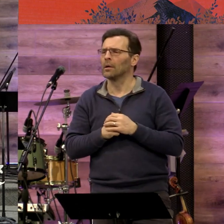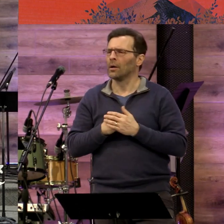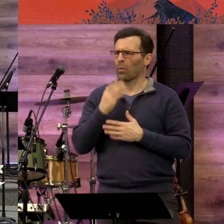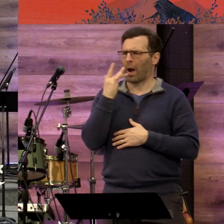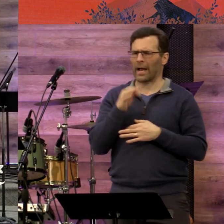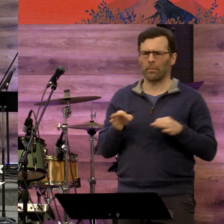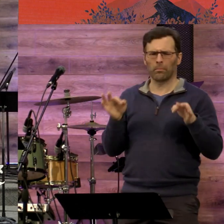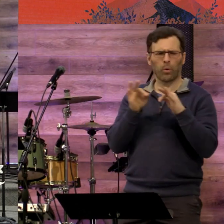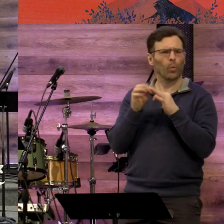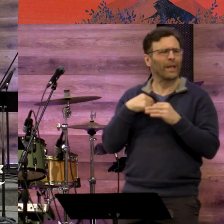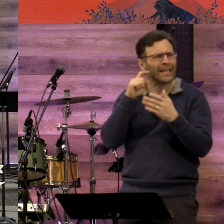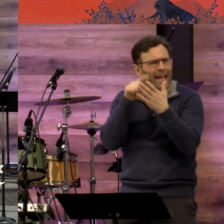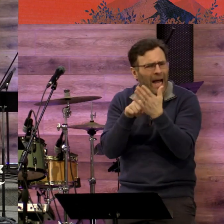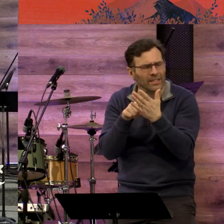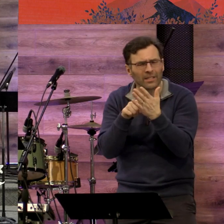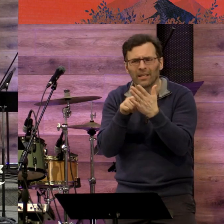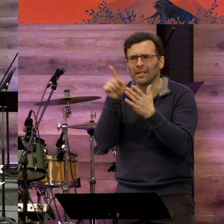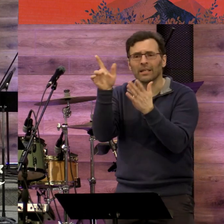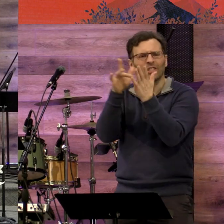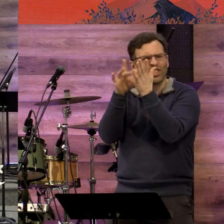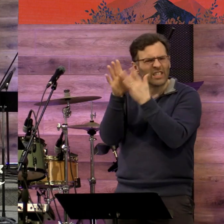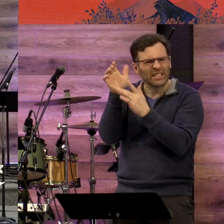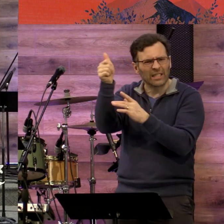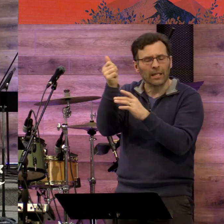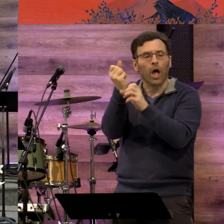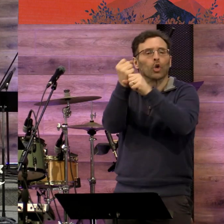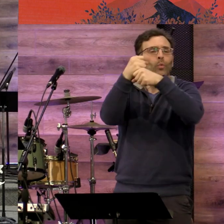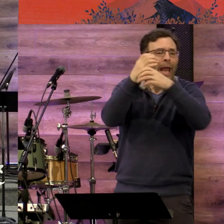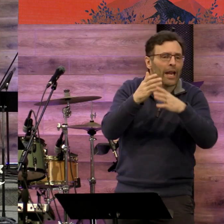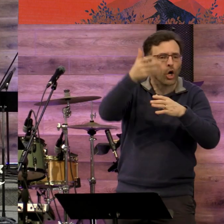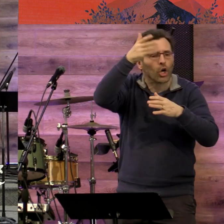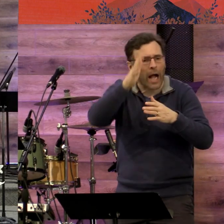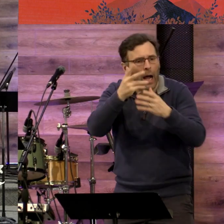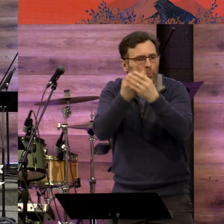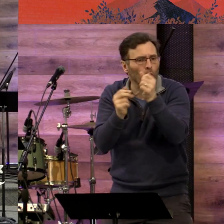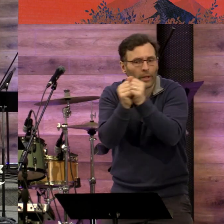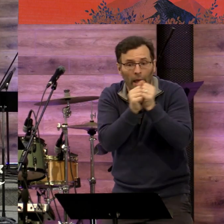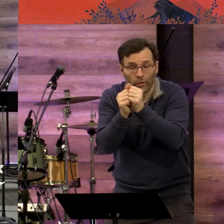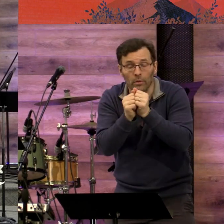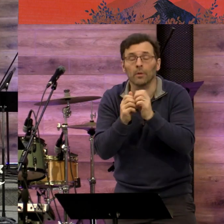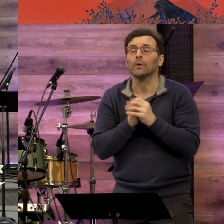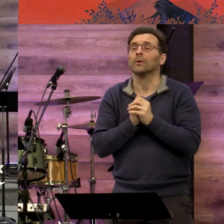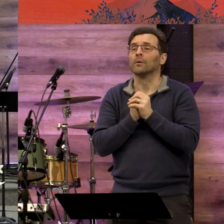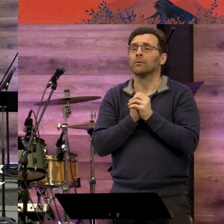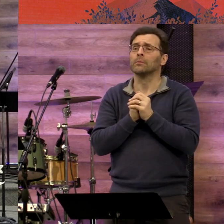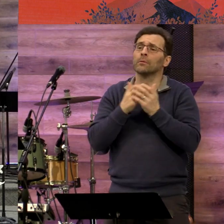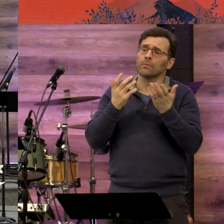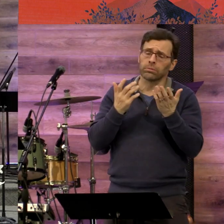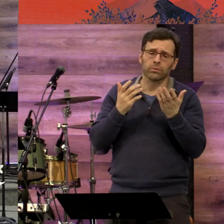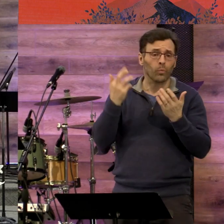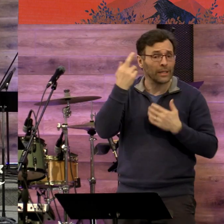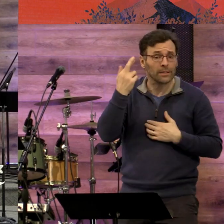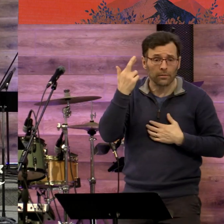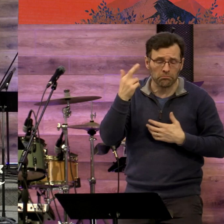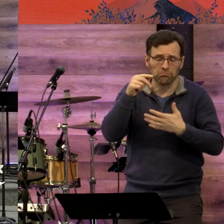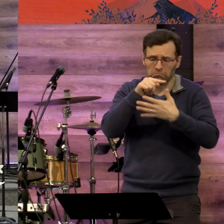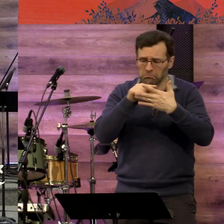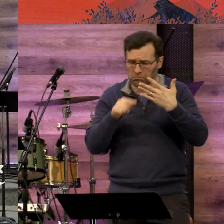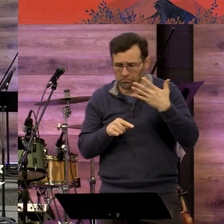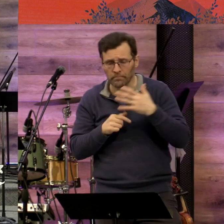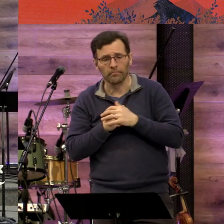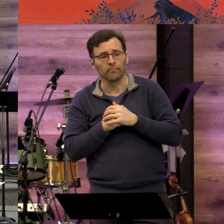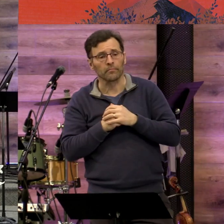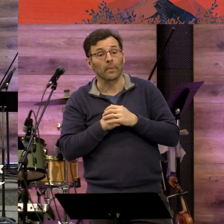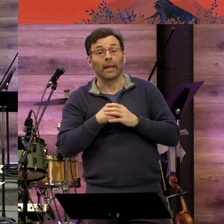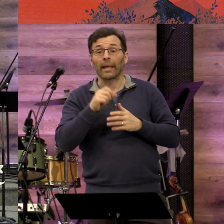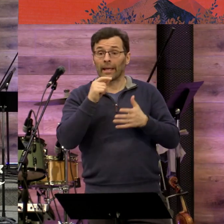we acknowledge that Jesus is the Creator God? Well, there are actually a lot of implications about that. First, one,